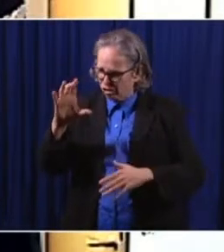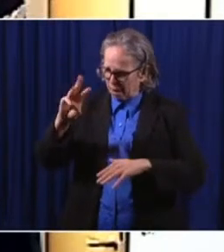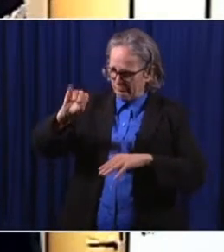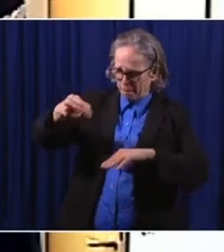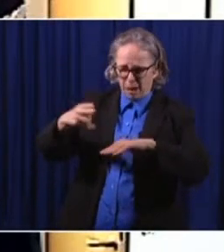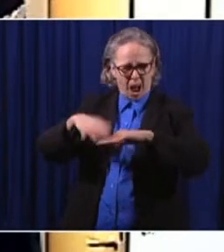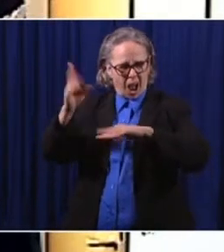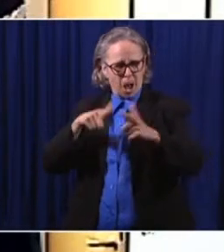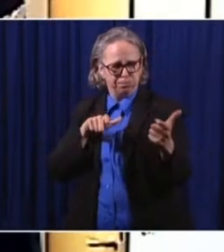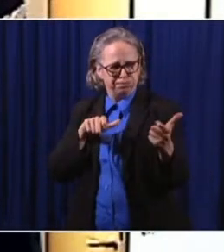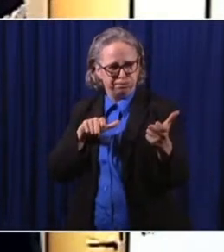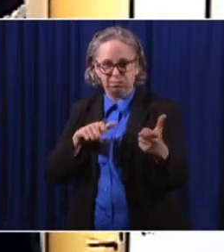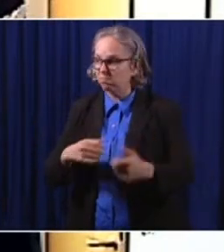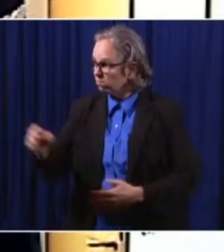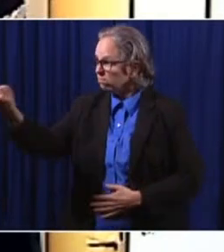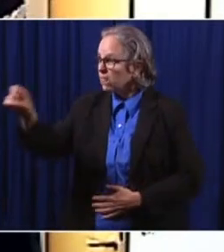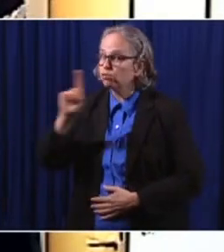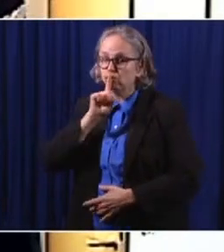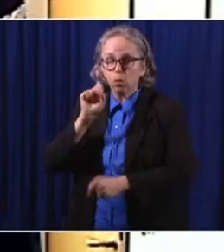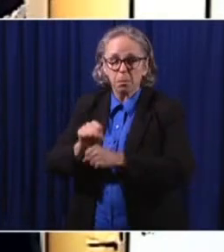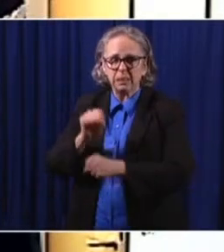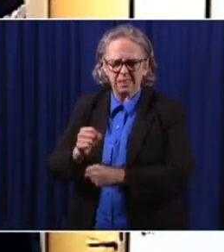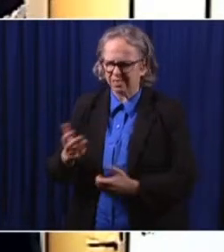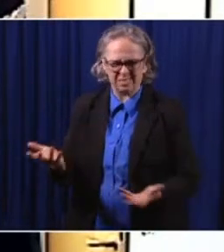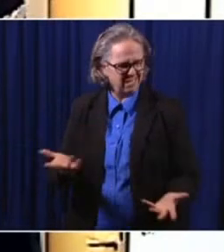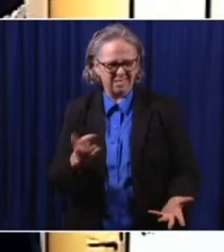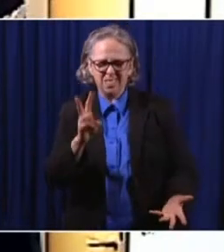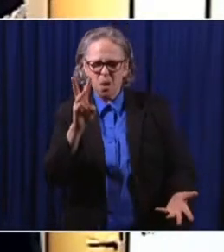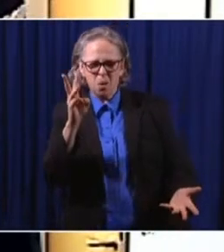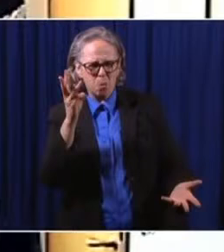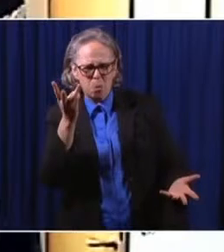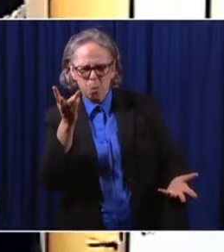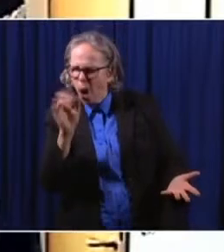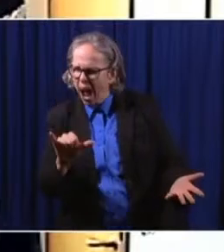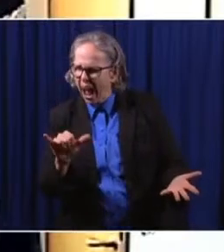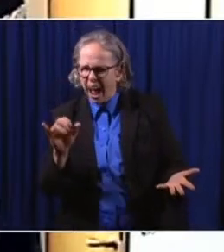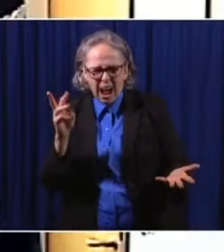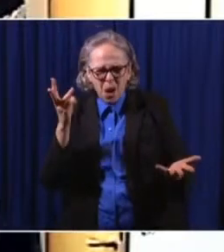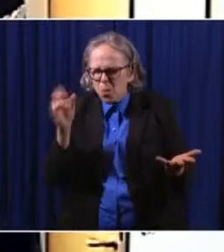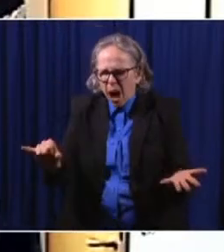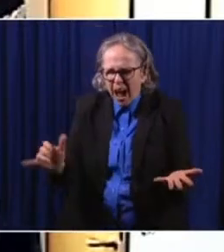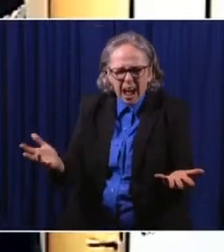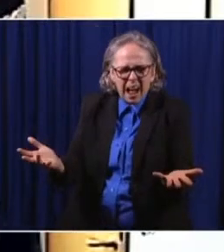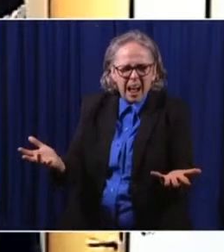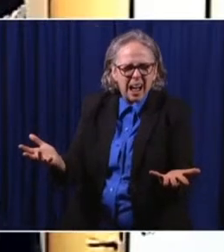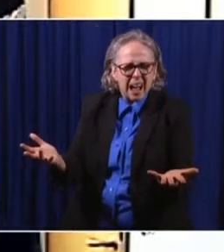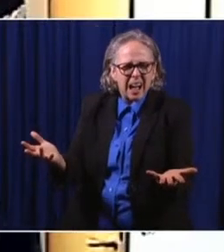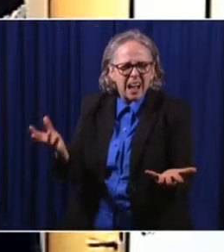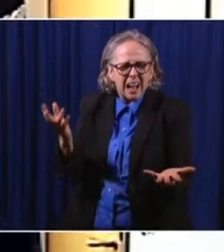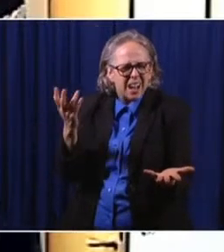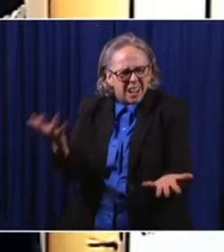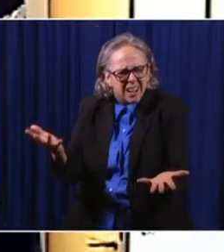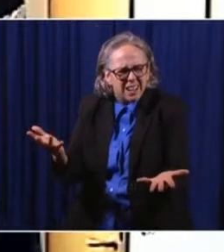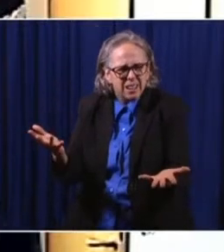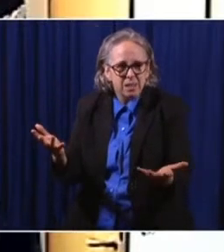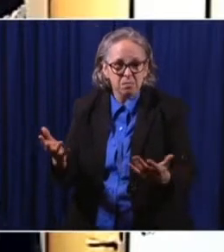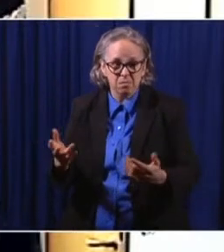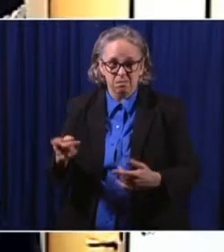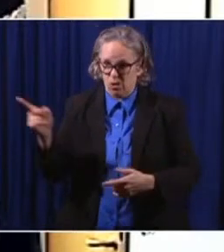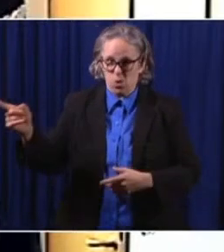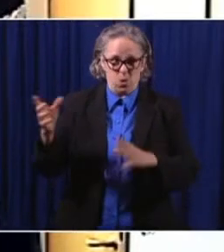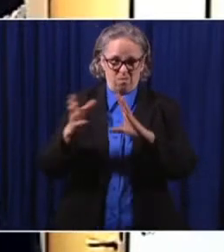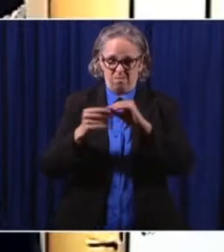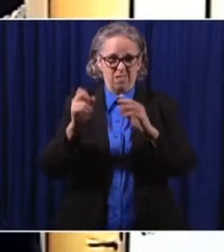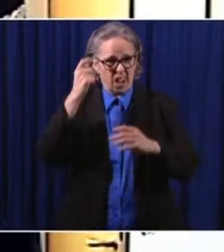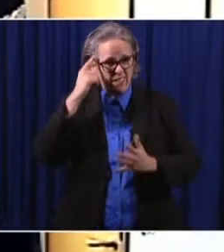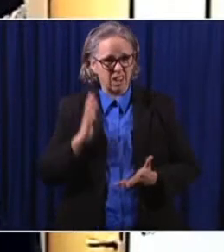sir. That's unbelievable. As you already indicated, July was the highest month